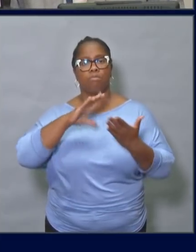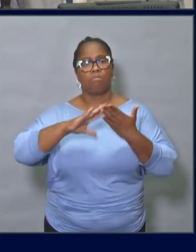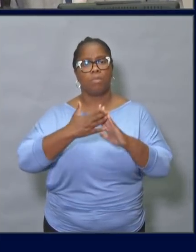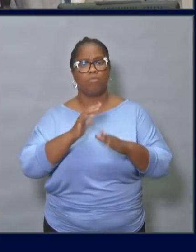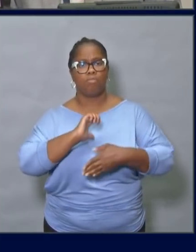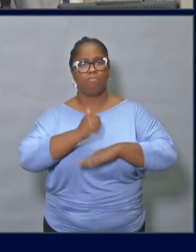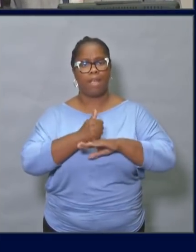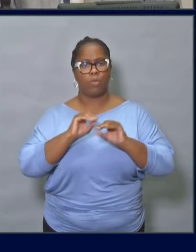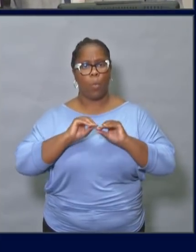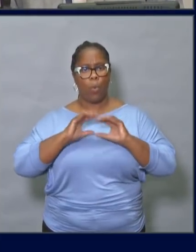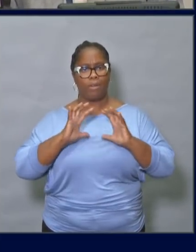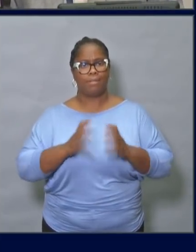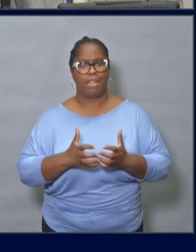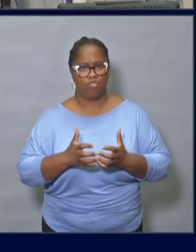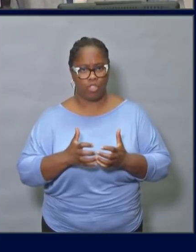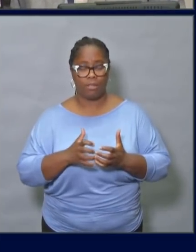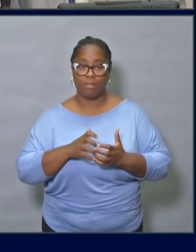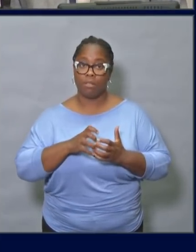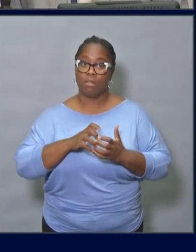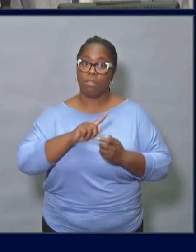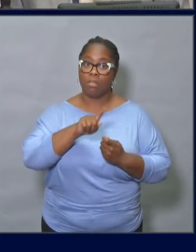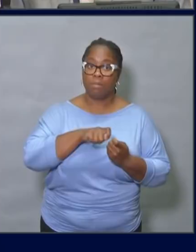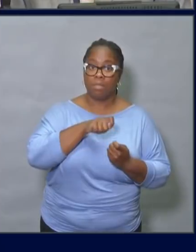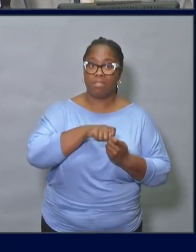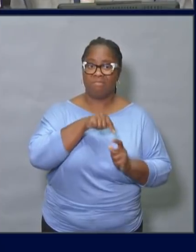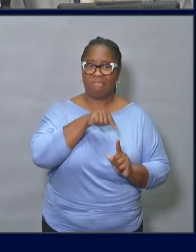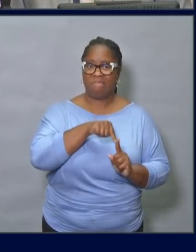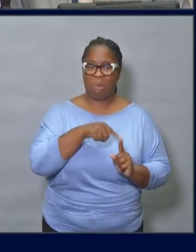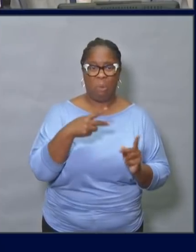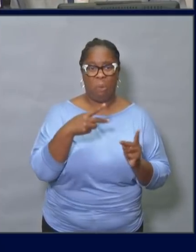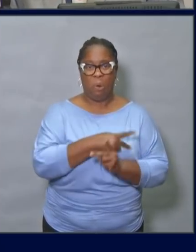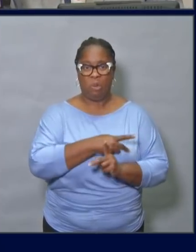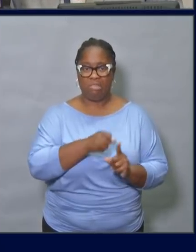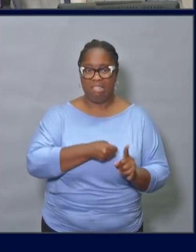community-based organizations, particularly in those hardest hit